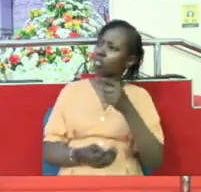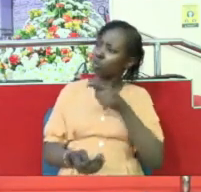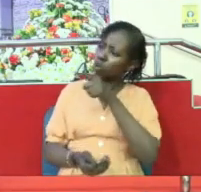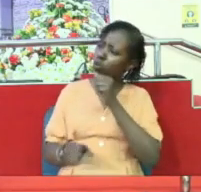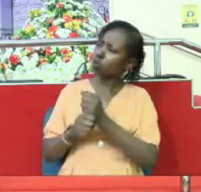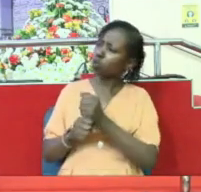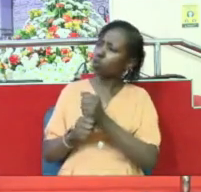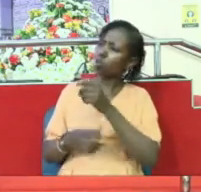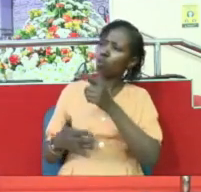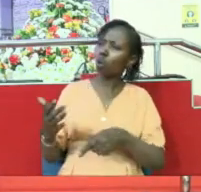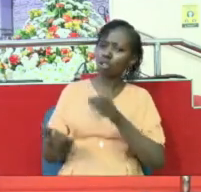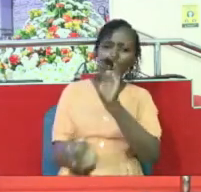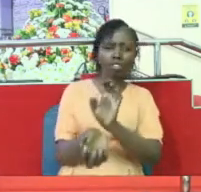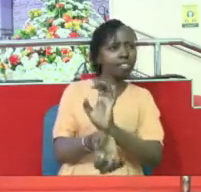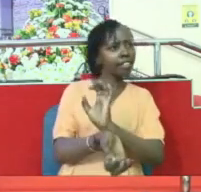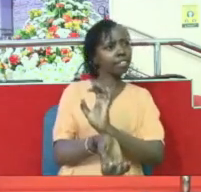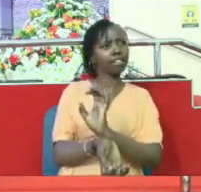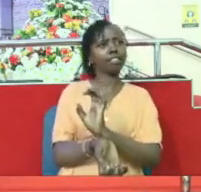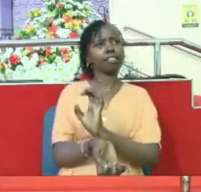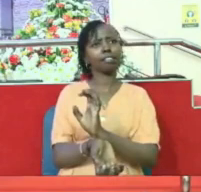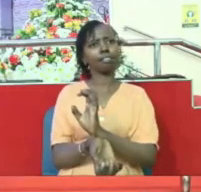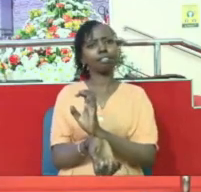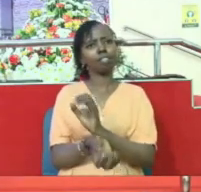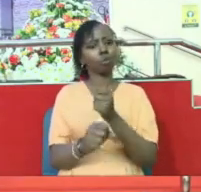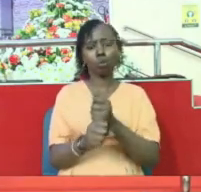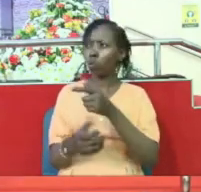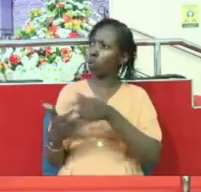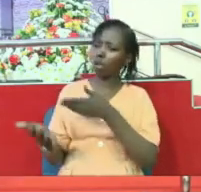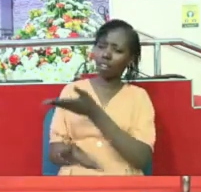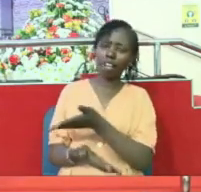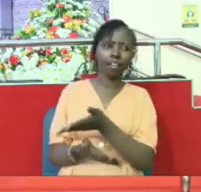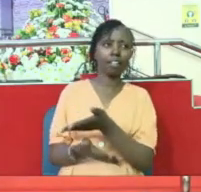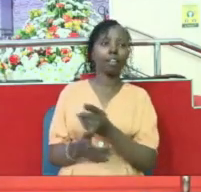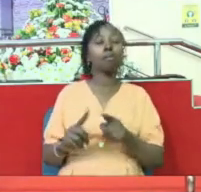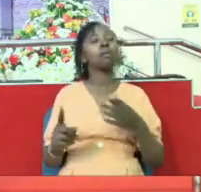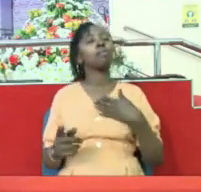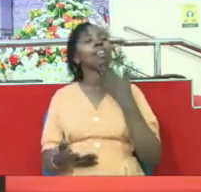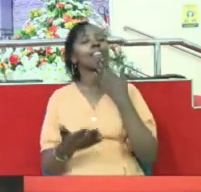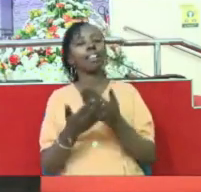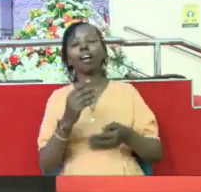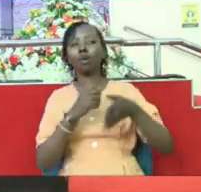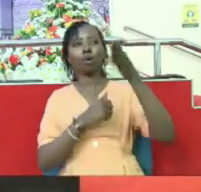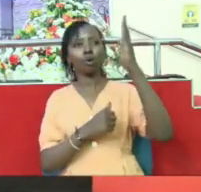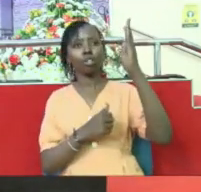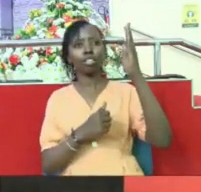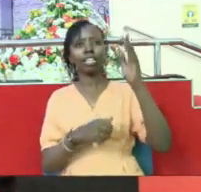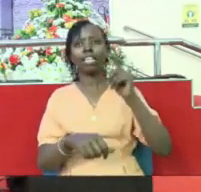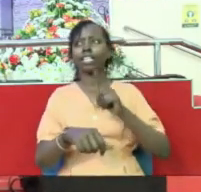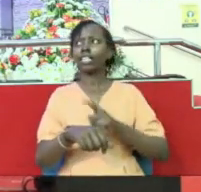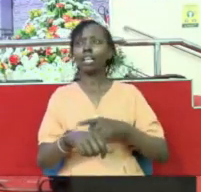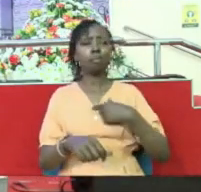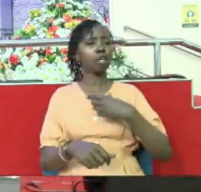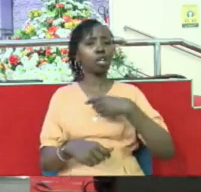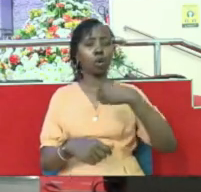On that police station, what are you doing? Kwa hiyo police station ulikuwa wafanya nini? But I thank God. Lakini nashukuru Mungu. That when I go to God, he doesn't